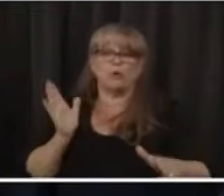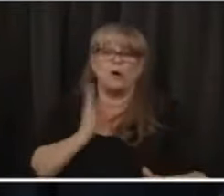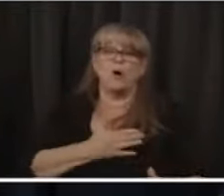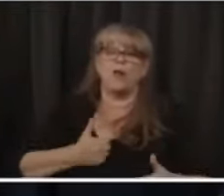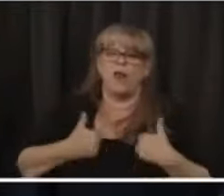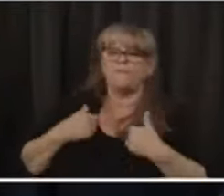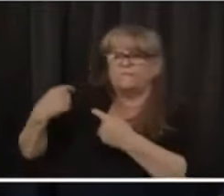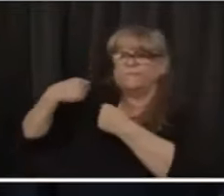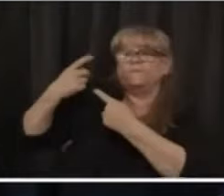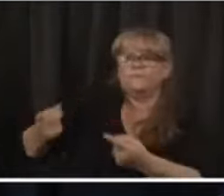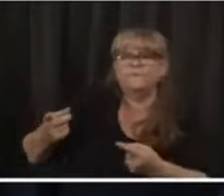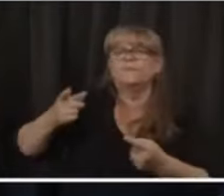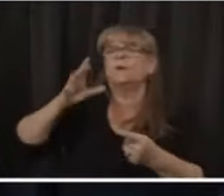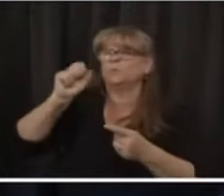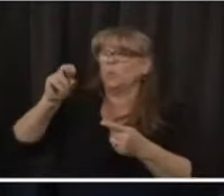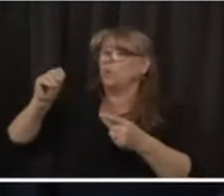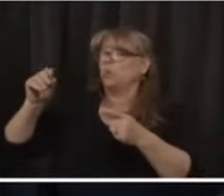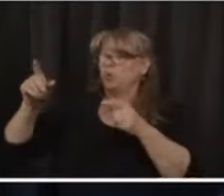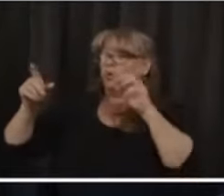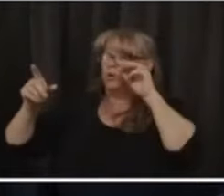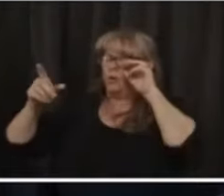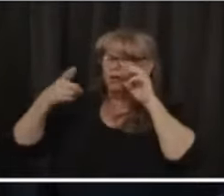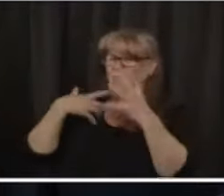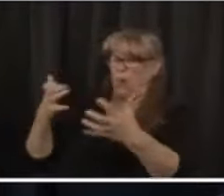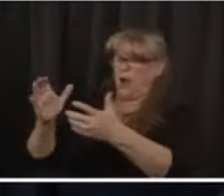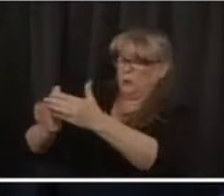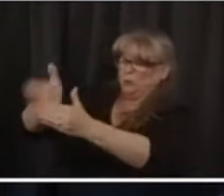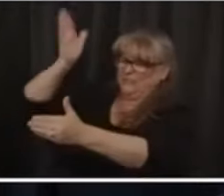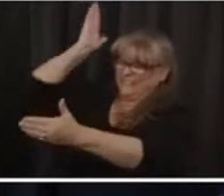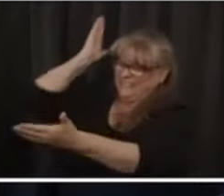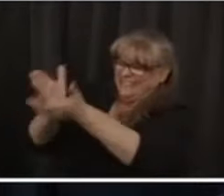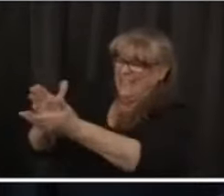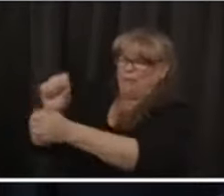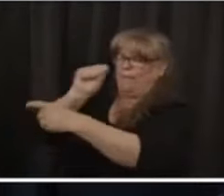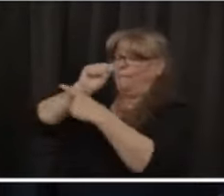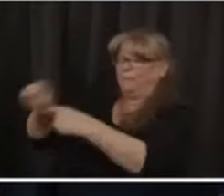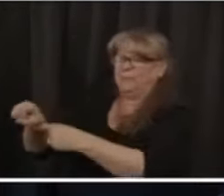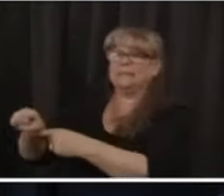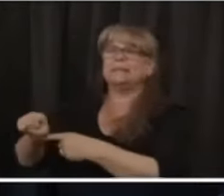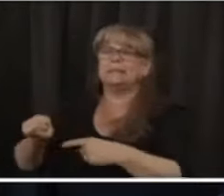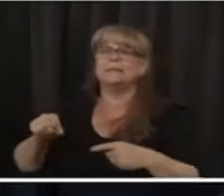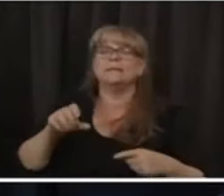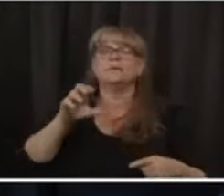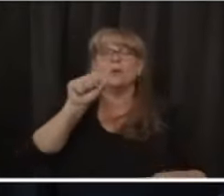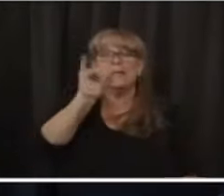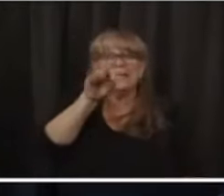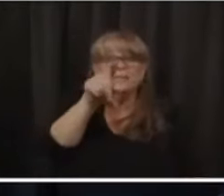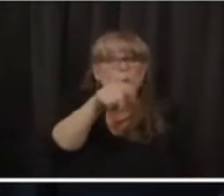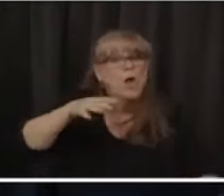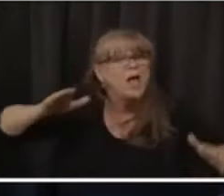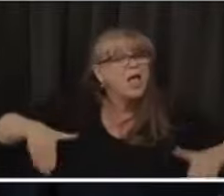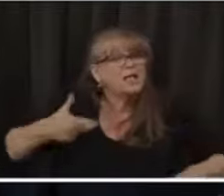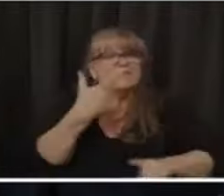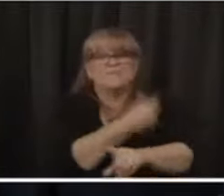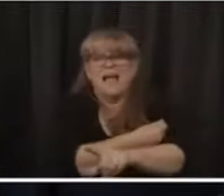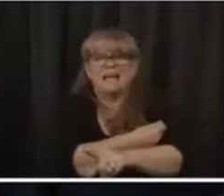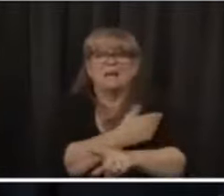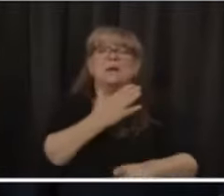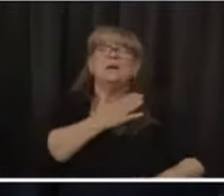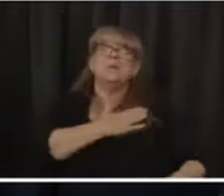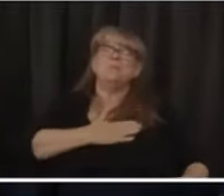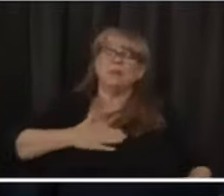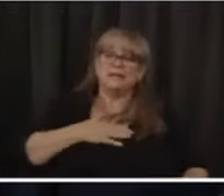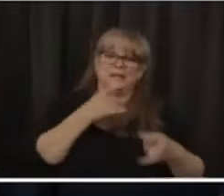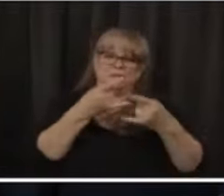rapidly achieving that. So let's finish strong, Colorado. If you haven't been vaccinated, please continue wearing your mask, especially in